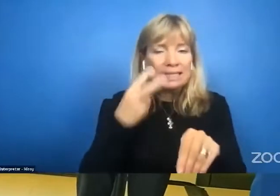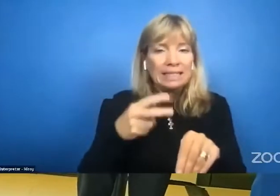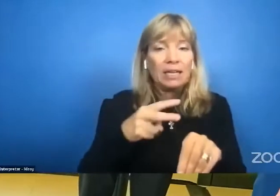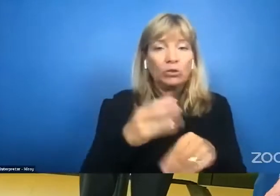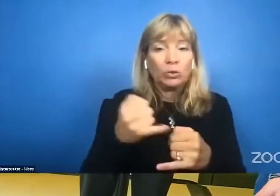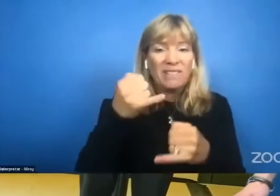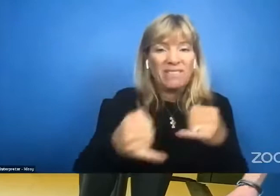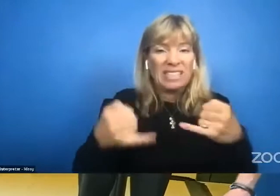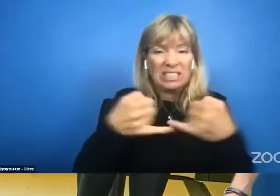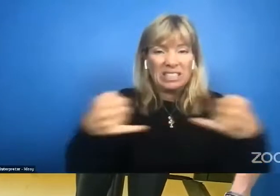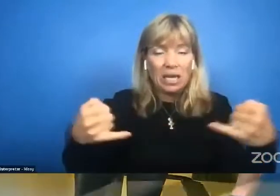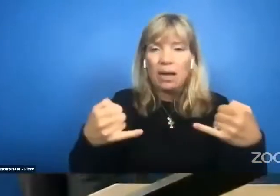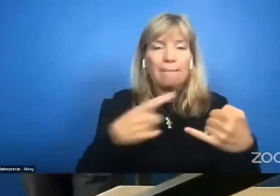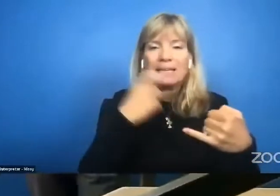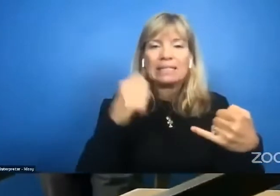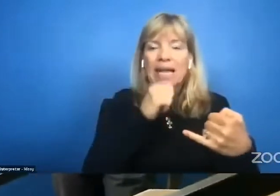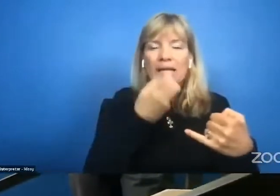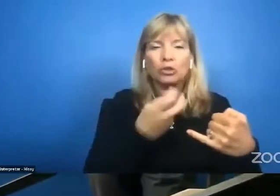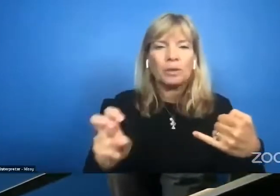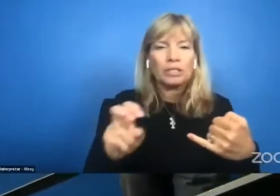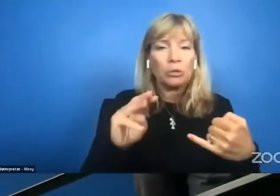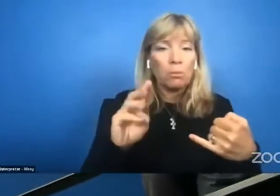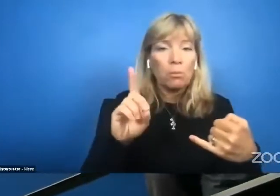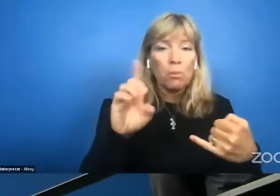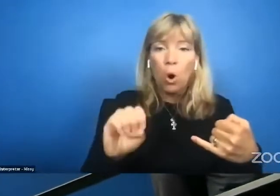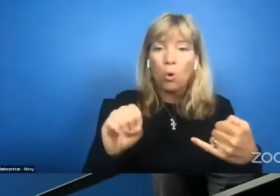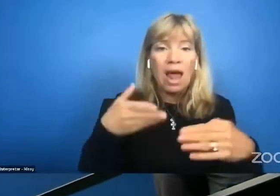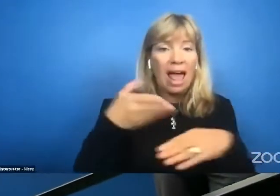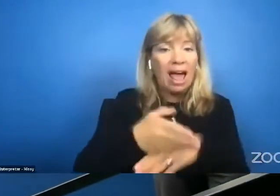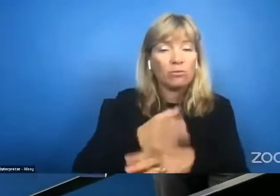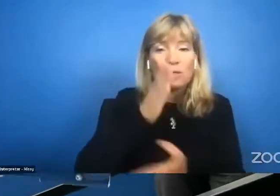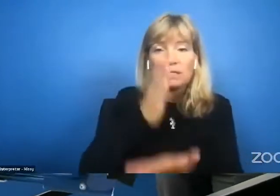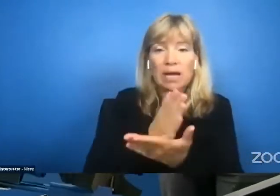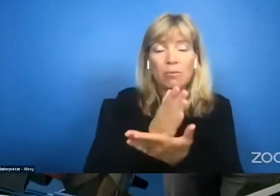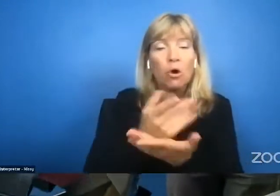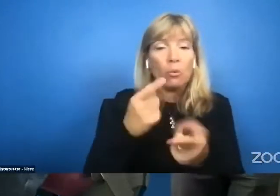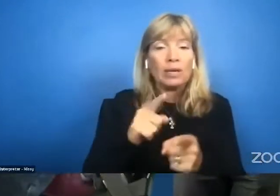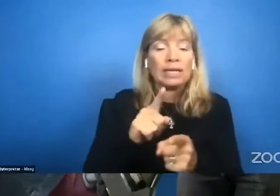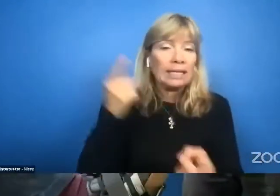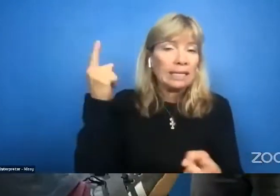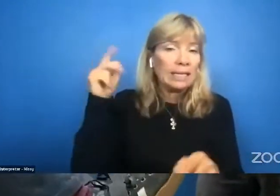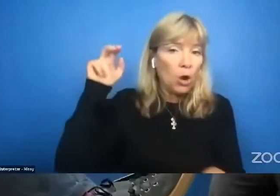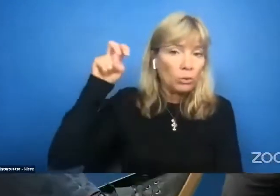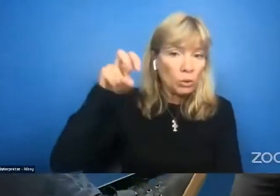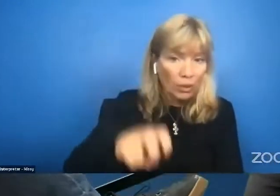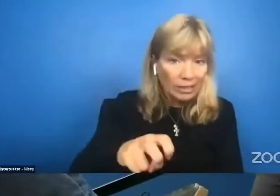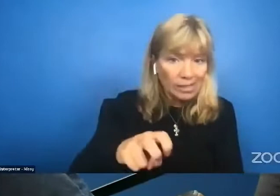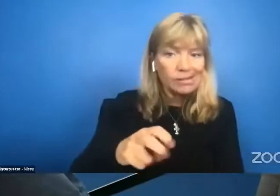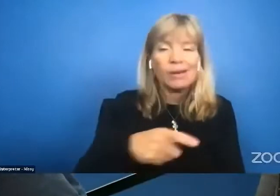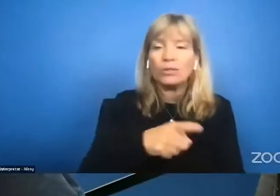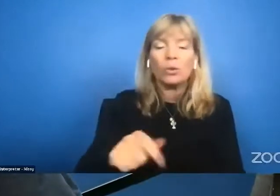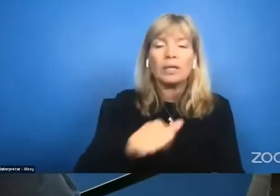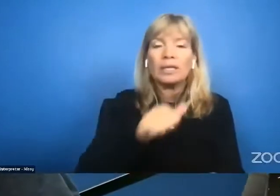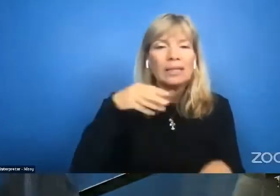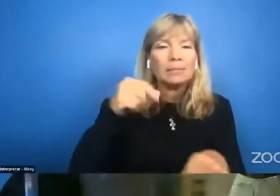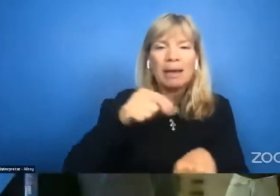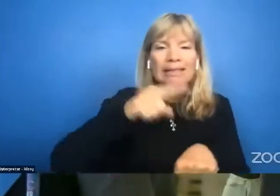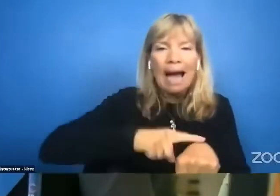not switch the mode anymore after the stop when he declined. So he did not spend time to switch the